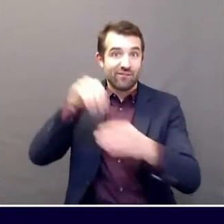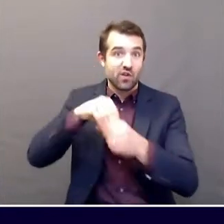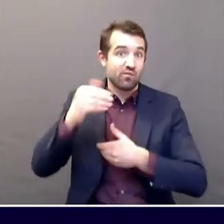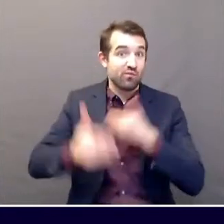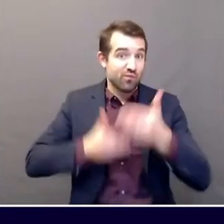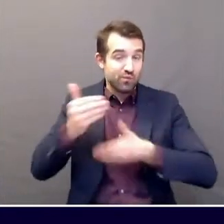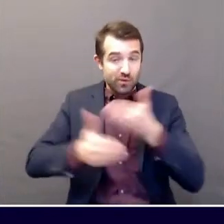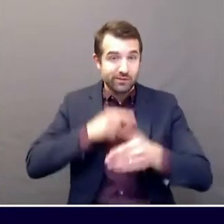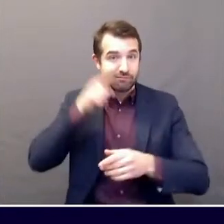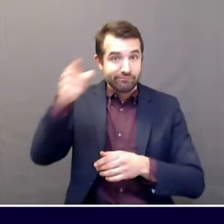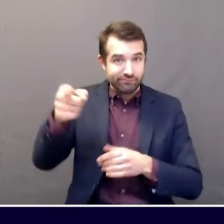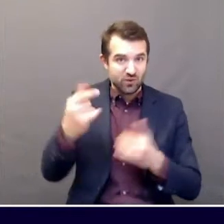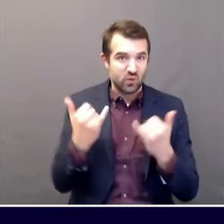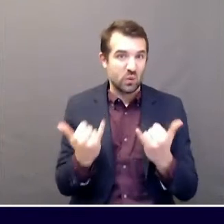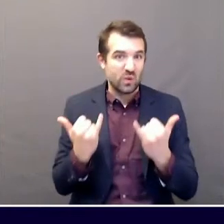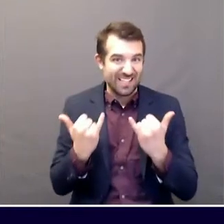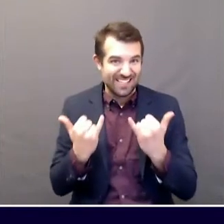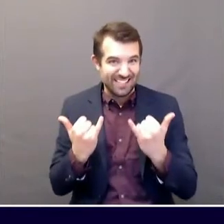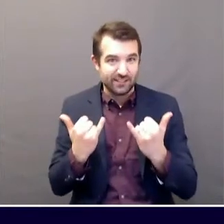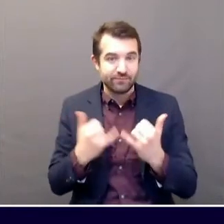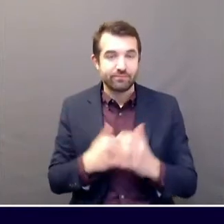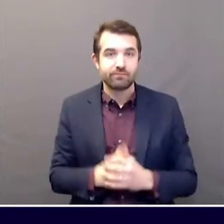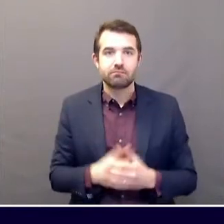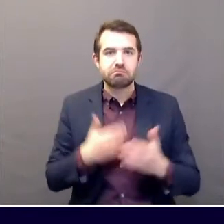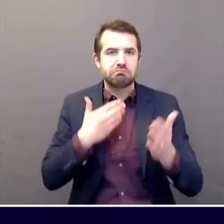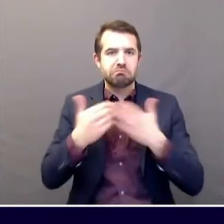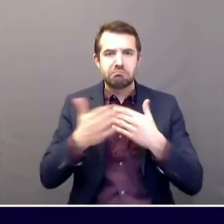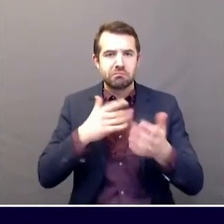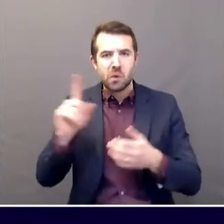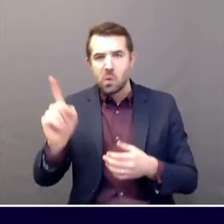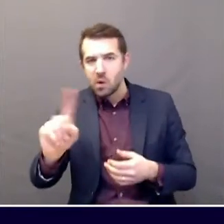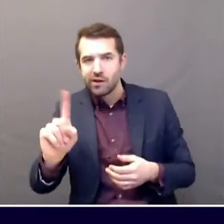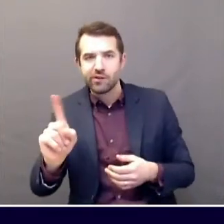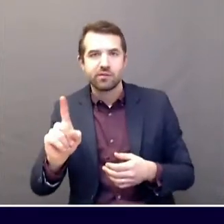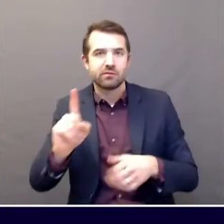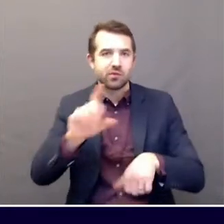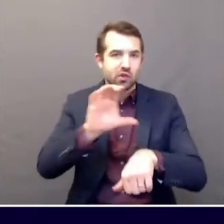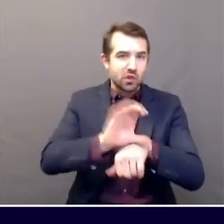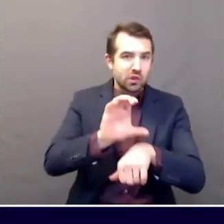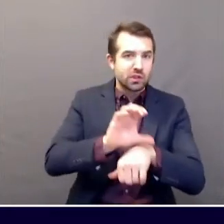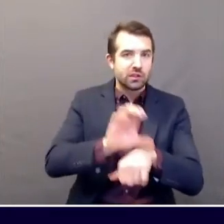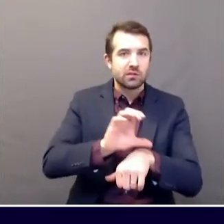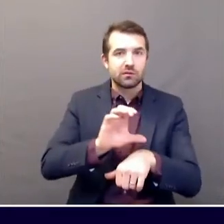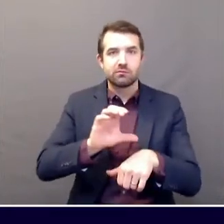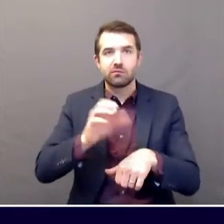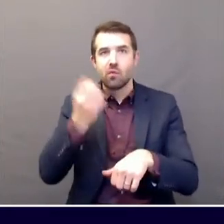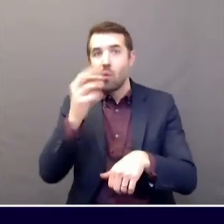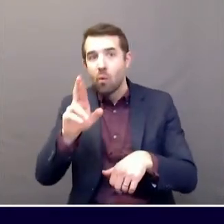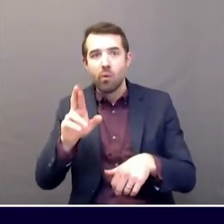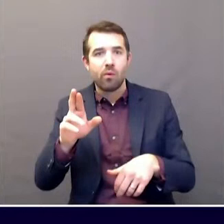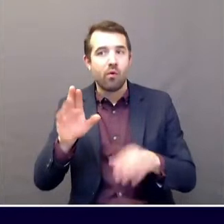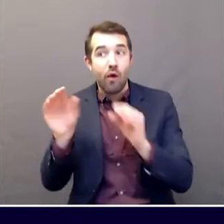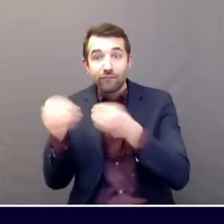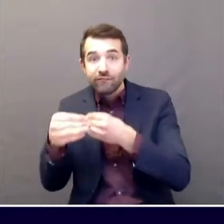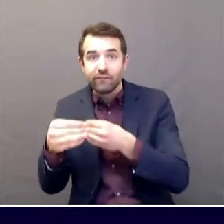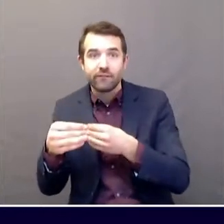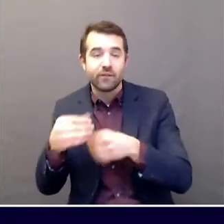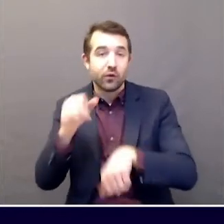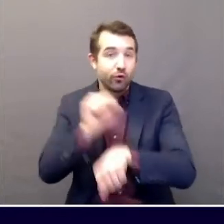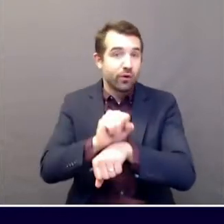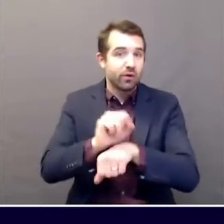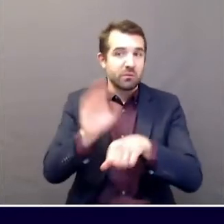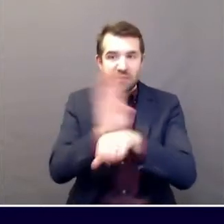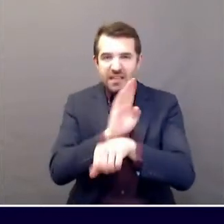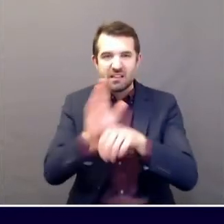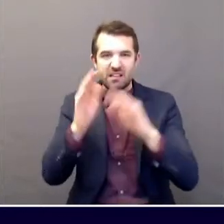or anywhere else, one of the questions they try to ascertain is what was the percentage of folks who were wearing face coverings